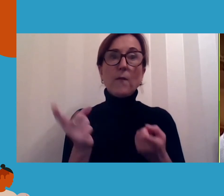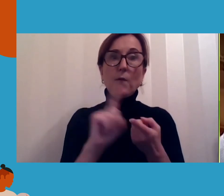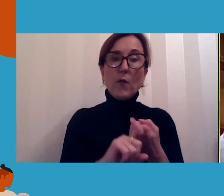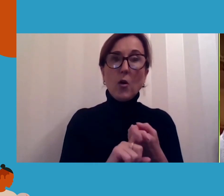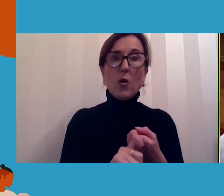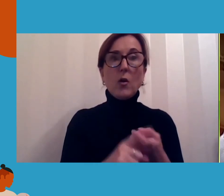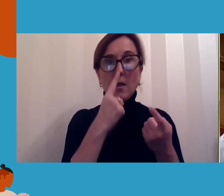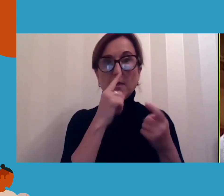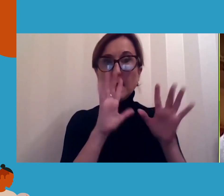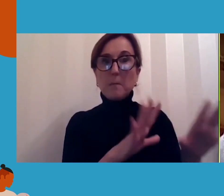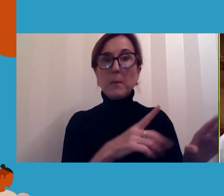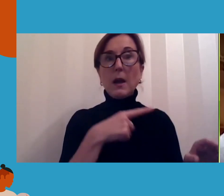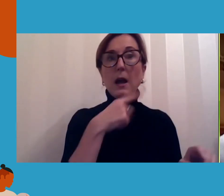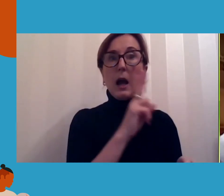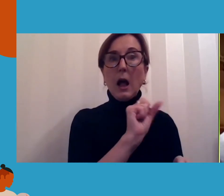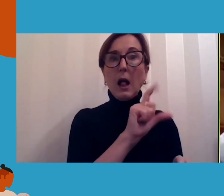phenomenon.